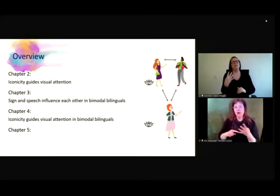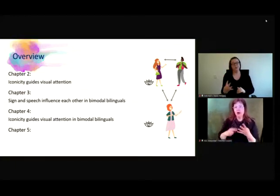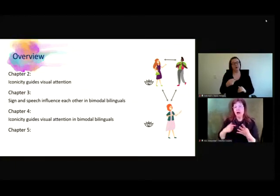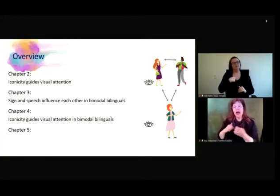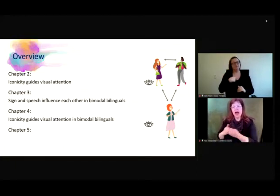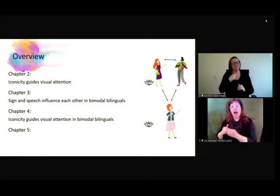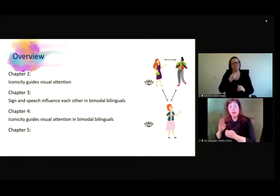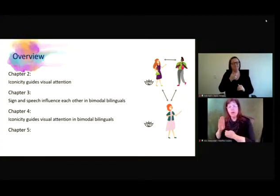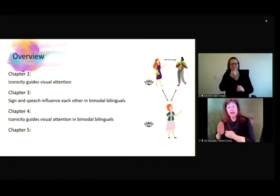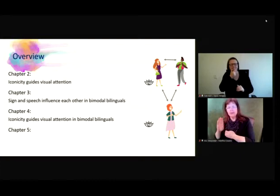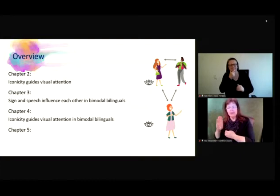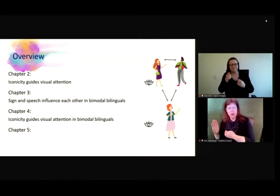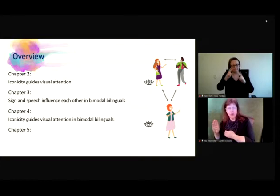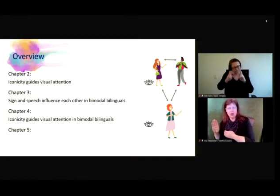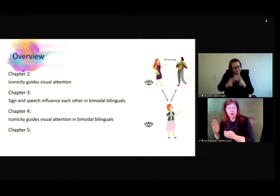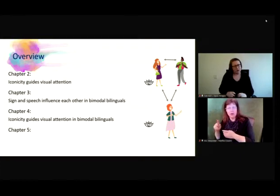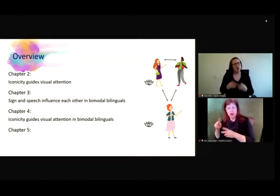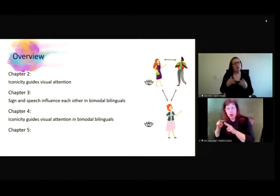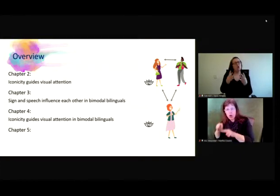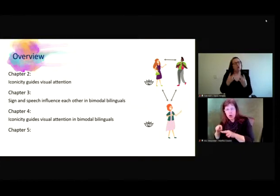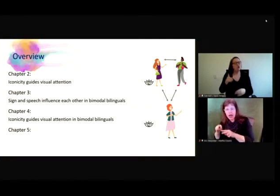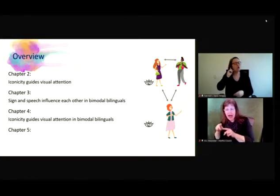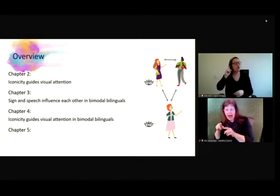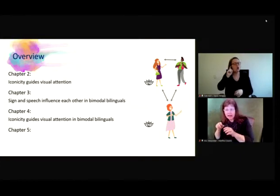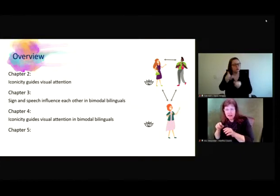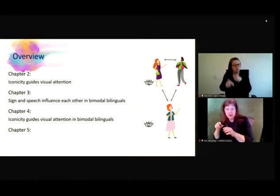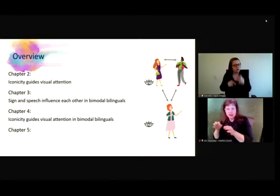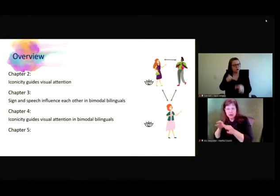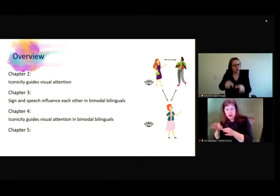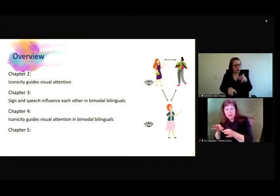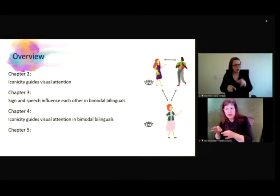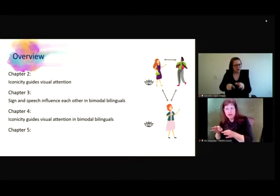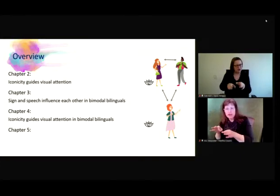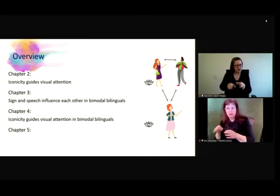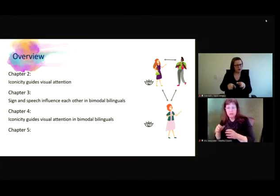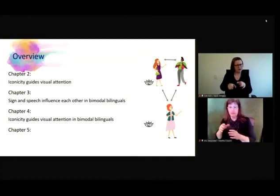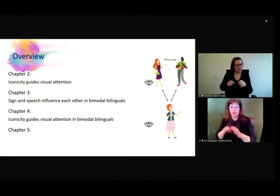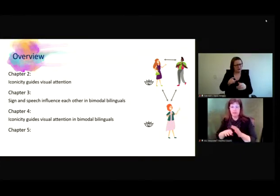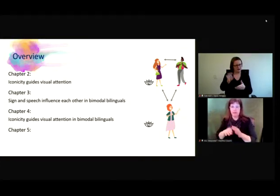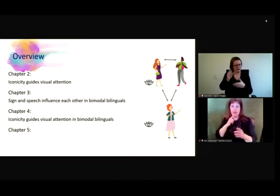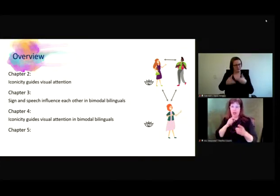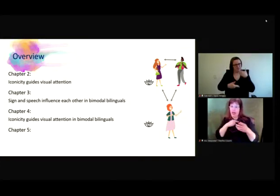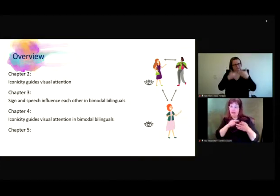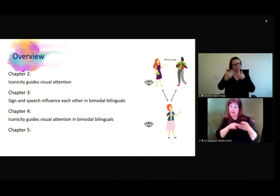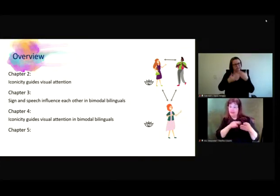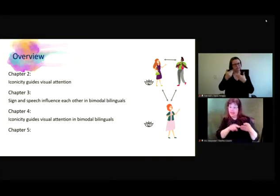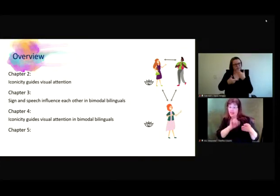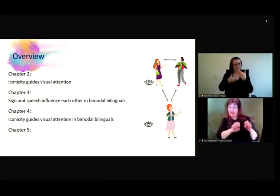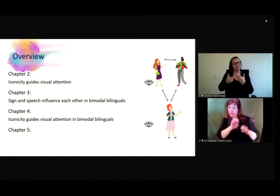spatial relations to talk about them based on the descriptions that were investigated in Chapter 3.